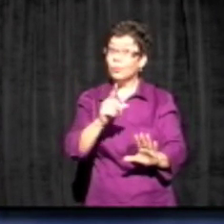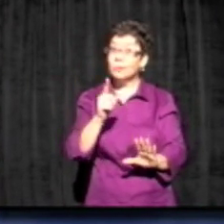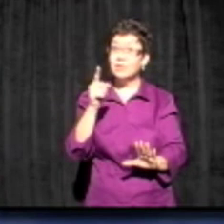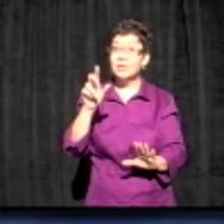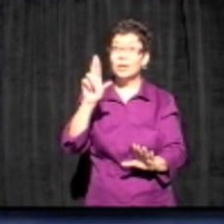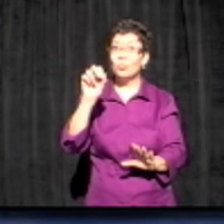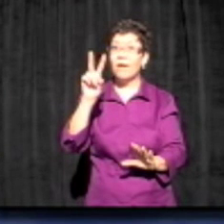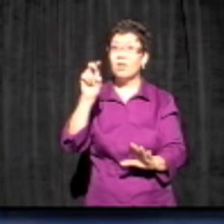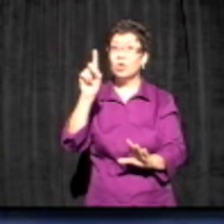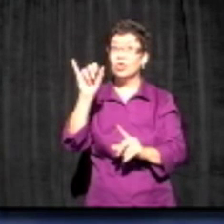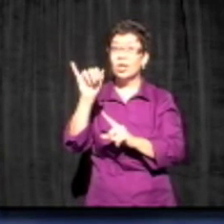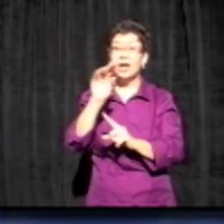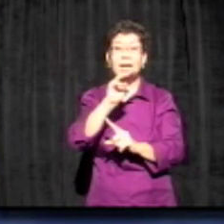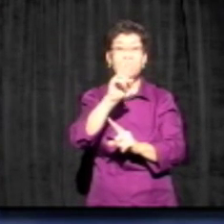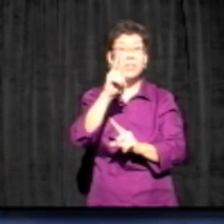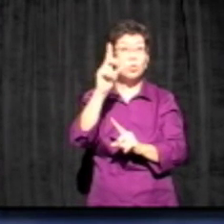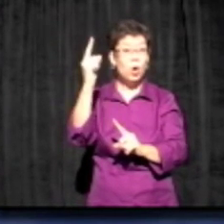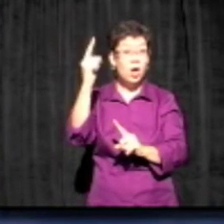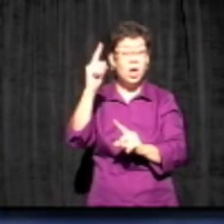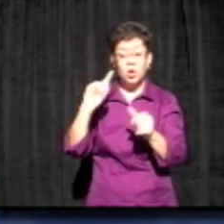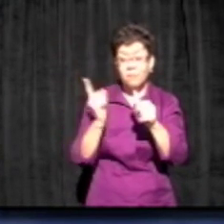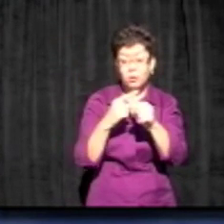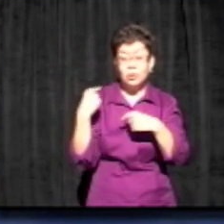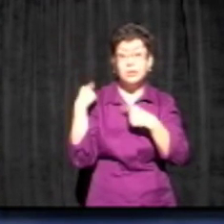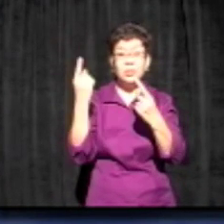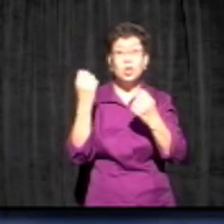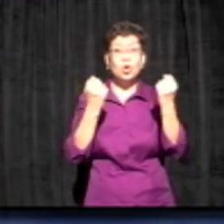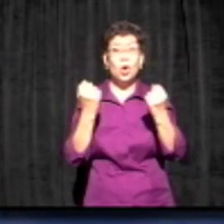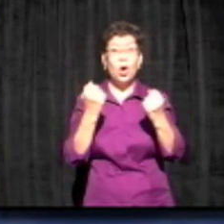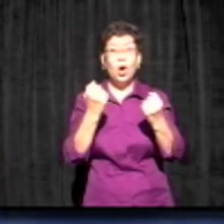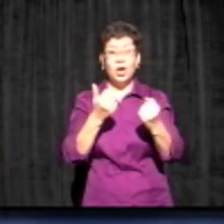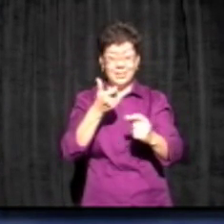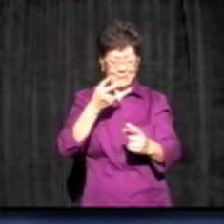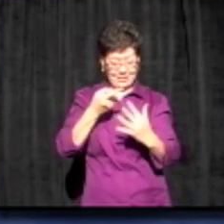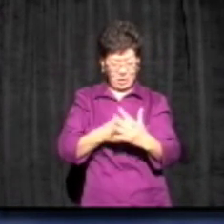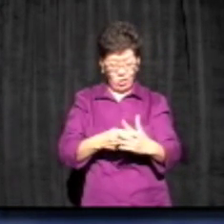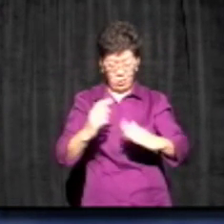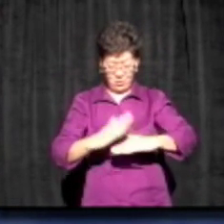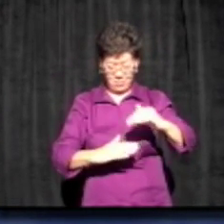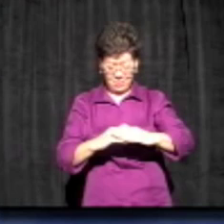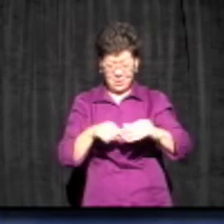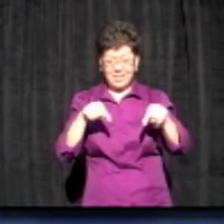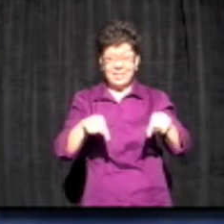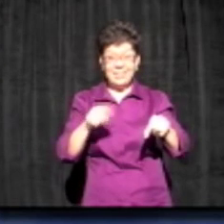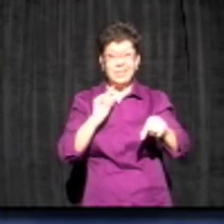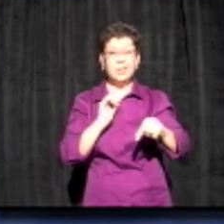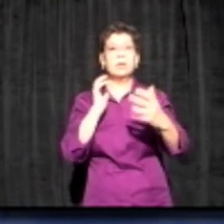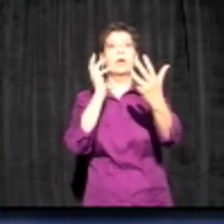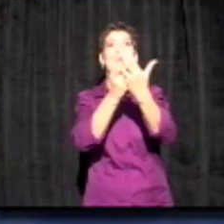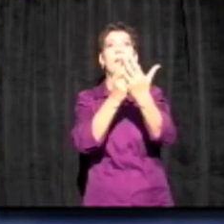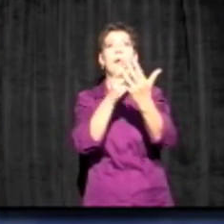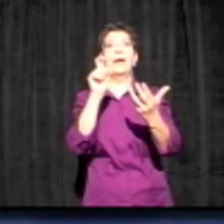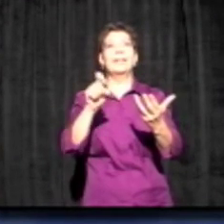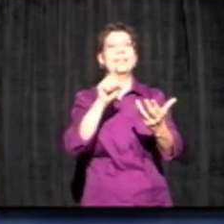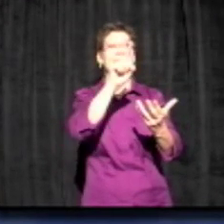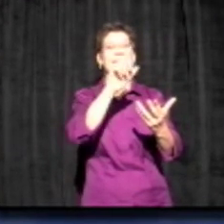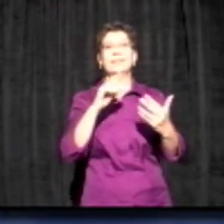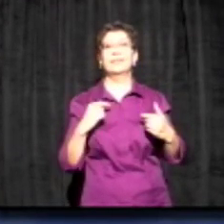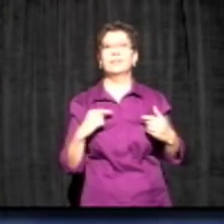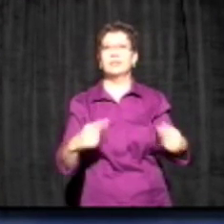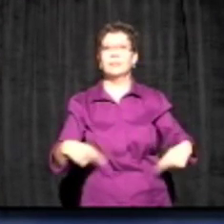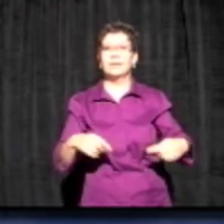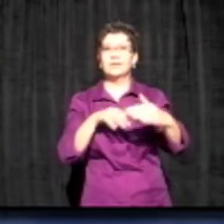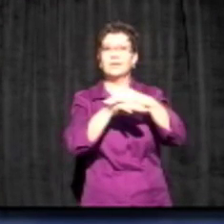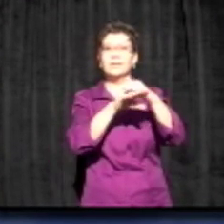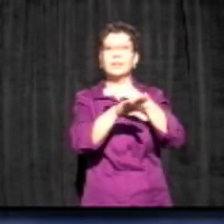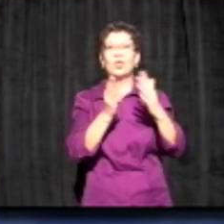that the MV-1 is the very first vehicle designed and built from the ground up to meet or exceed the standards of the Americans